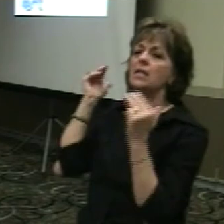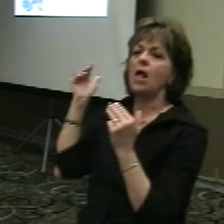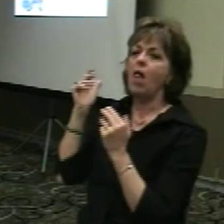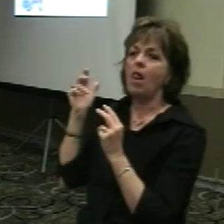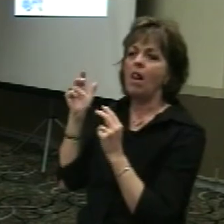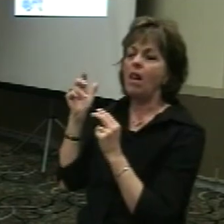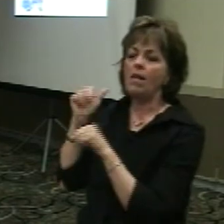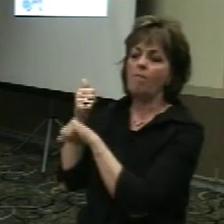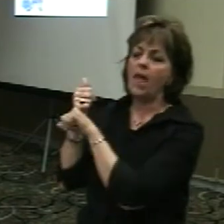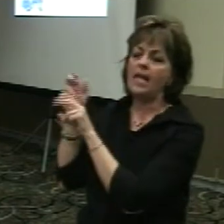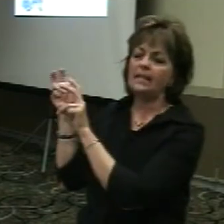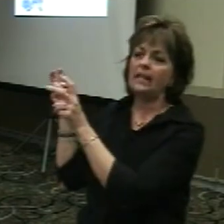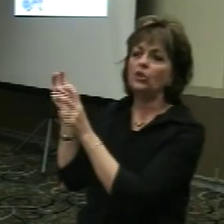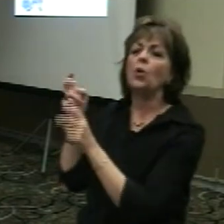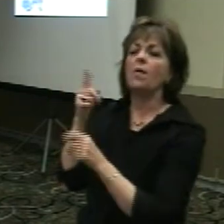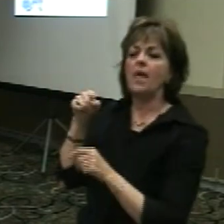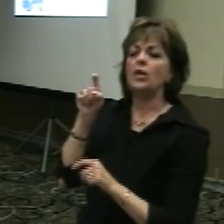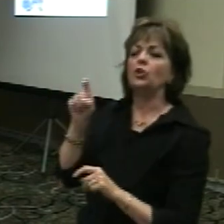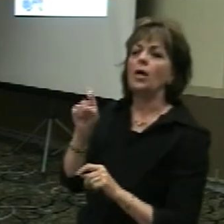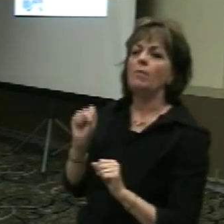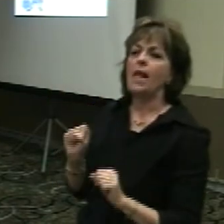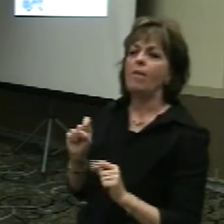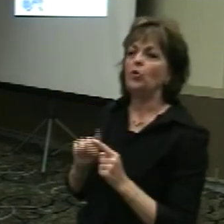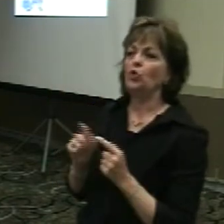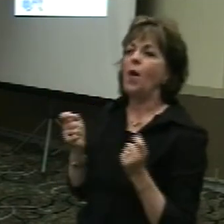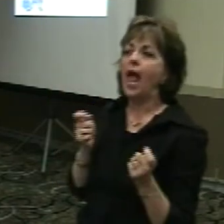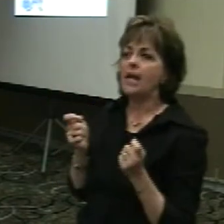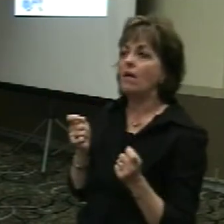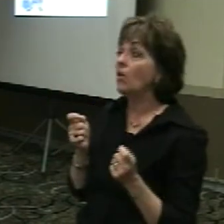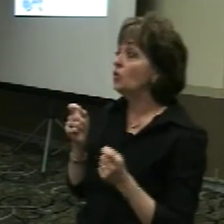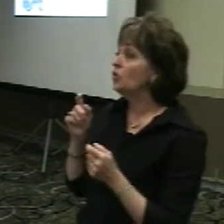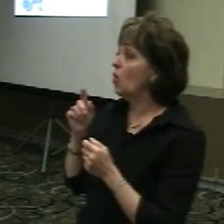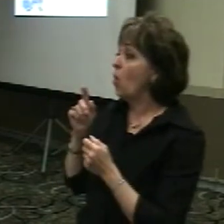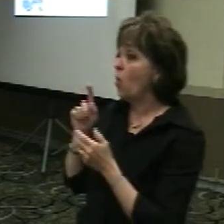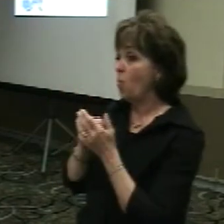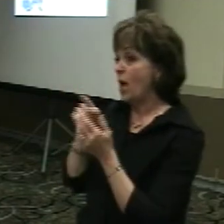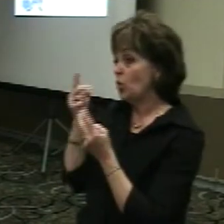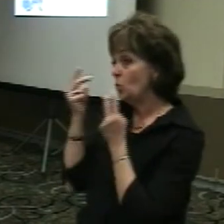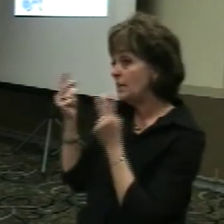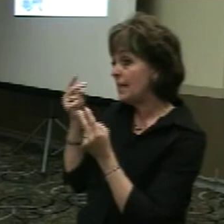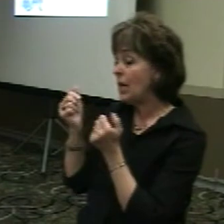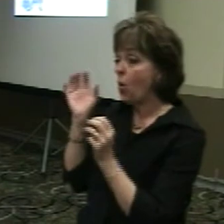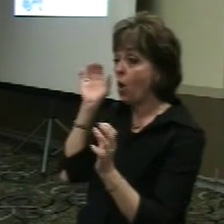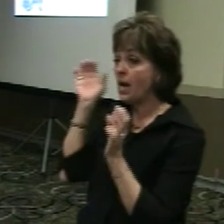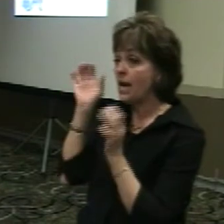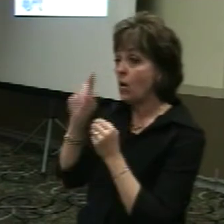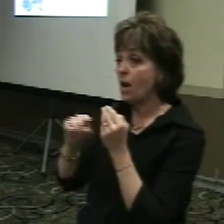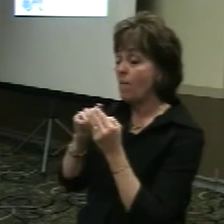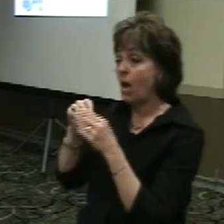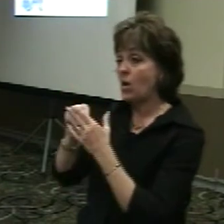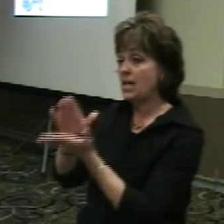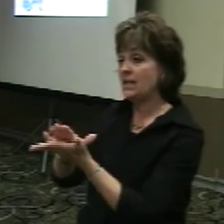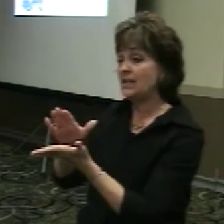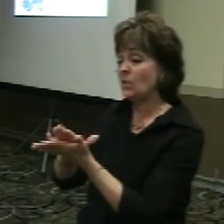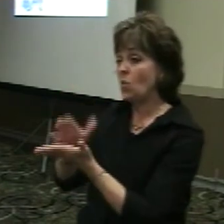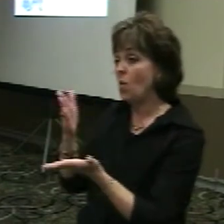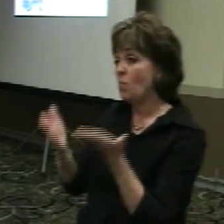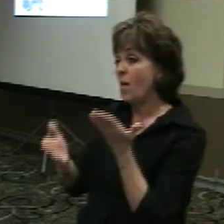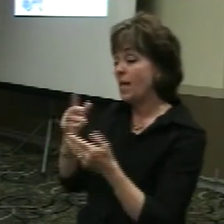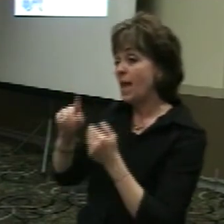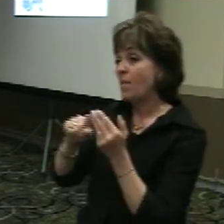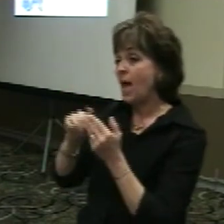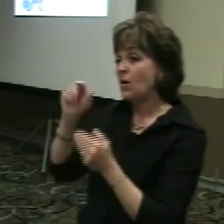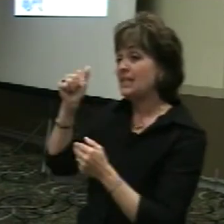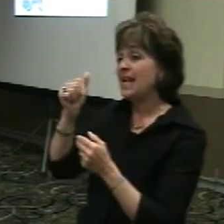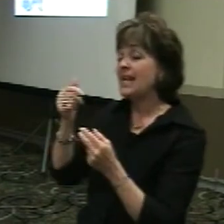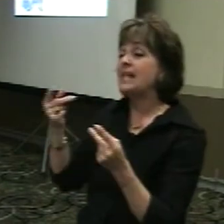issue. This is something they should be able to handle. So whatever you're seeing or hearing about in your school, probably